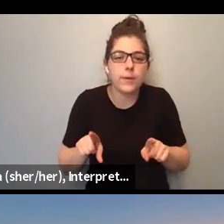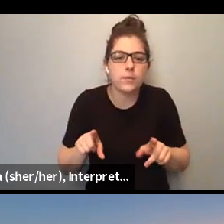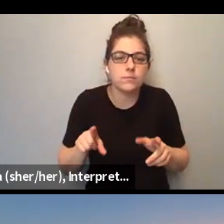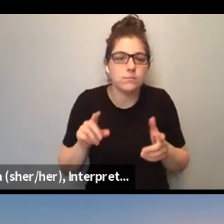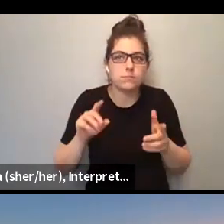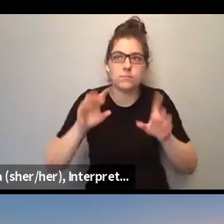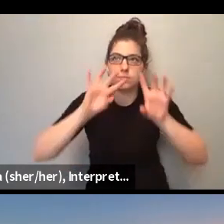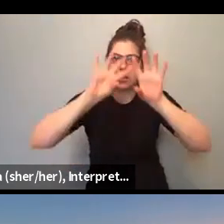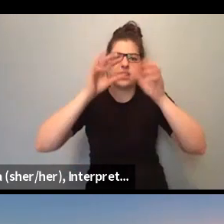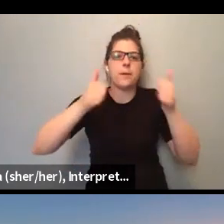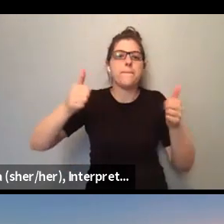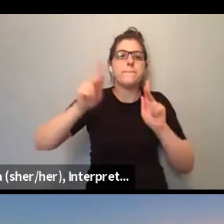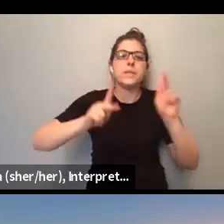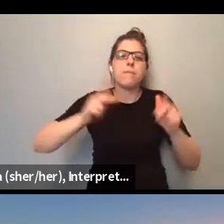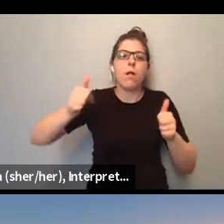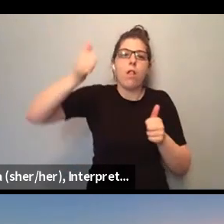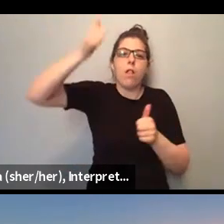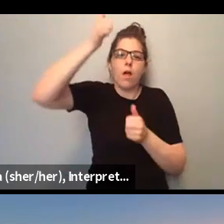support it?